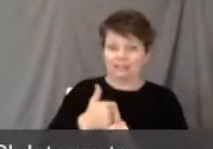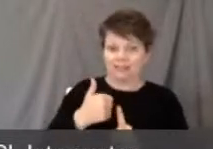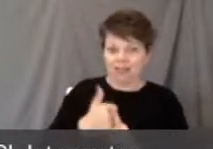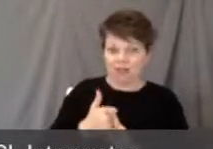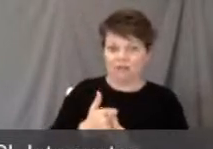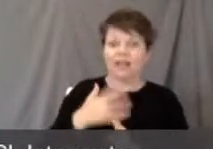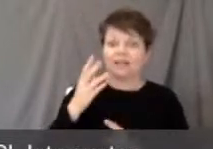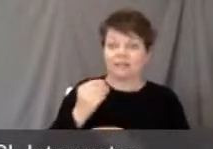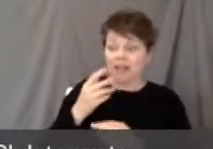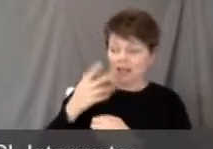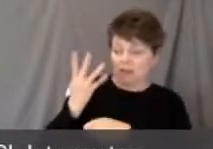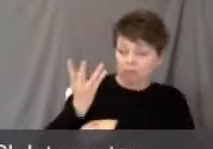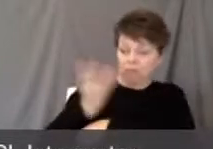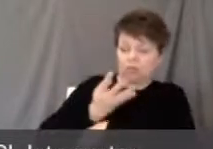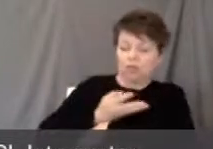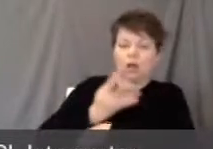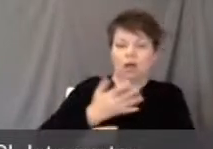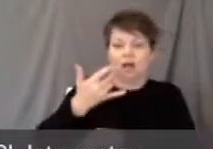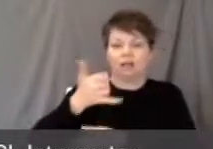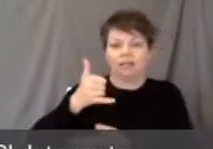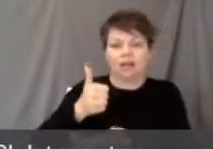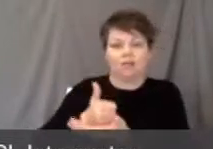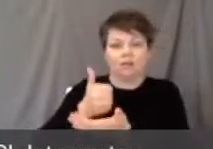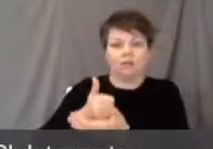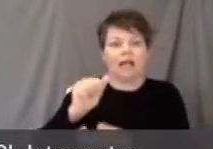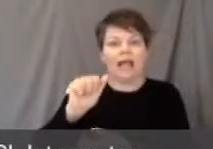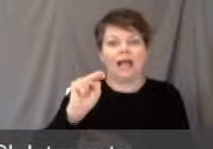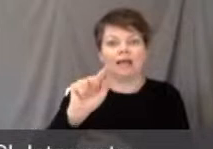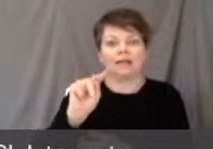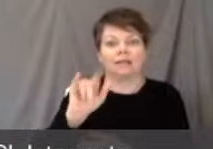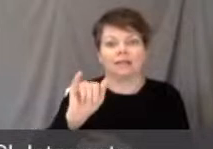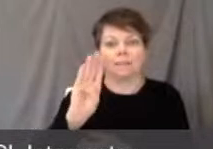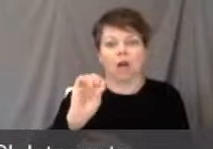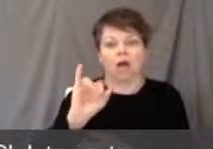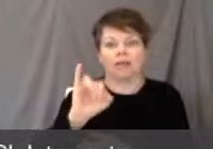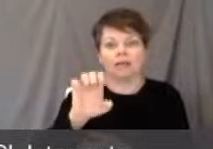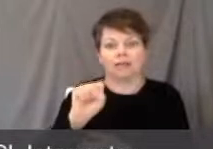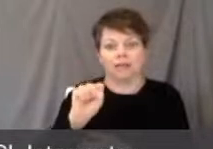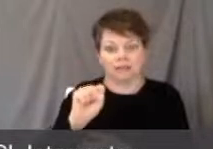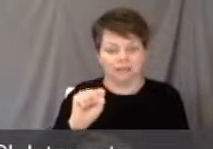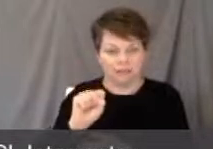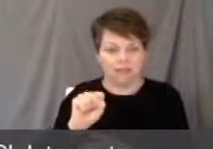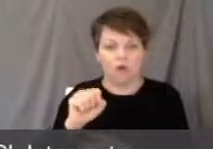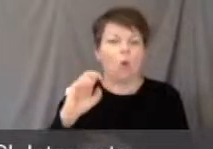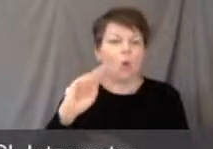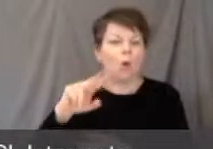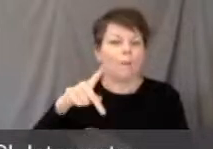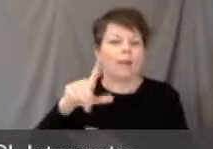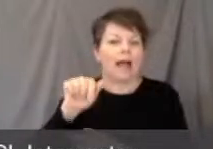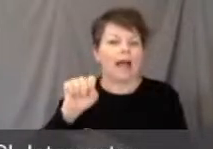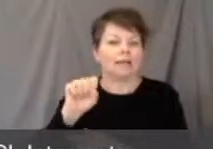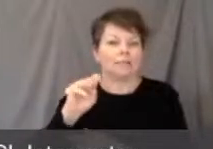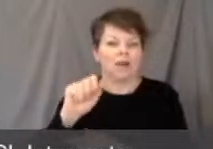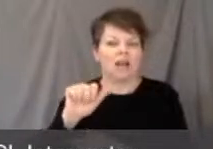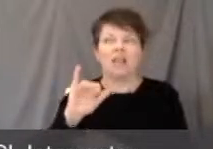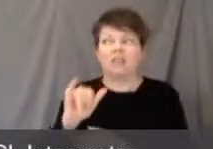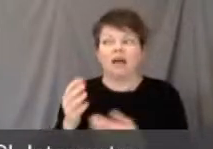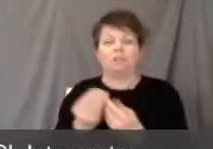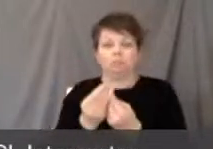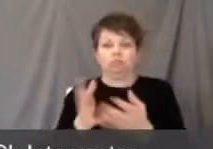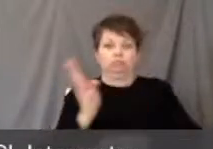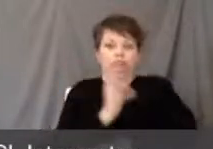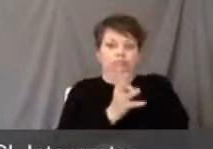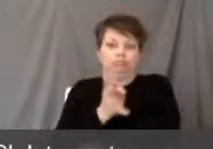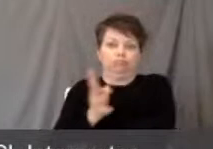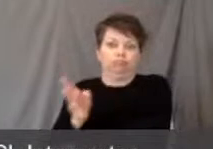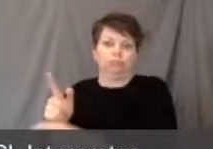monoclonal antibodies or convalescent plasma, we're giving a lot of people monoclonal antibodies right now in the community because we now finally have